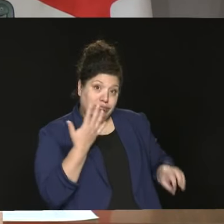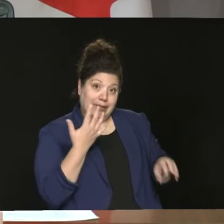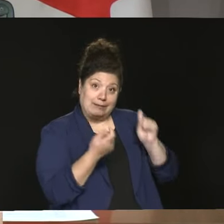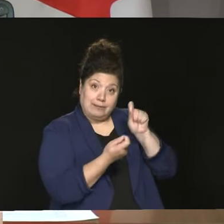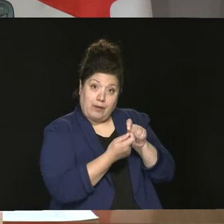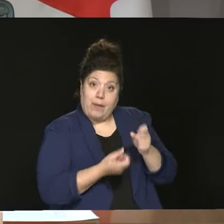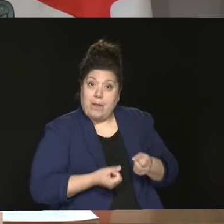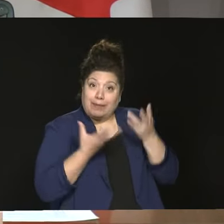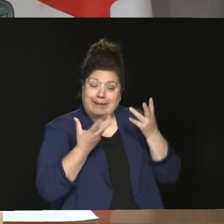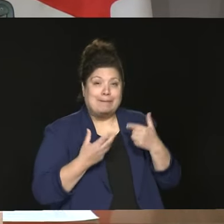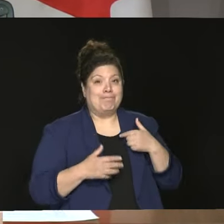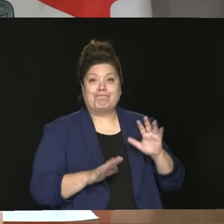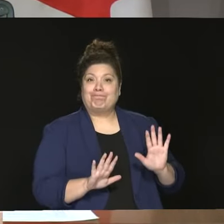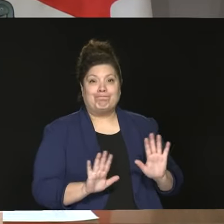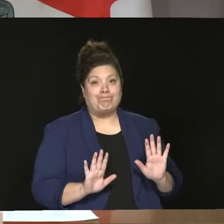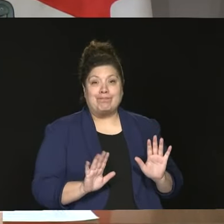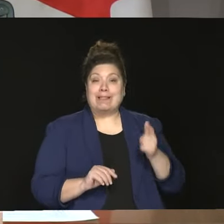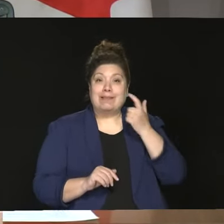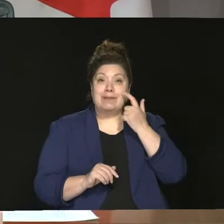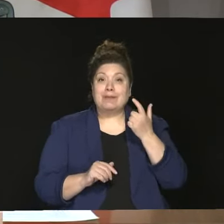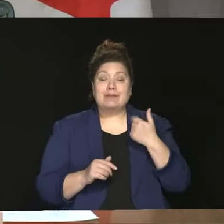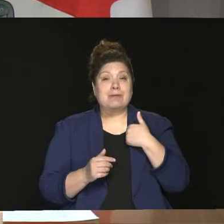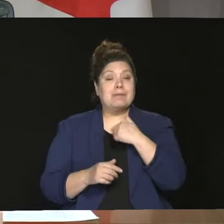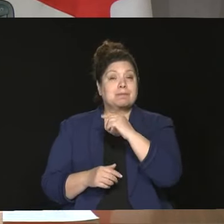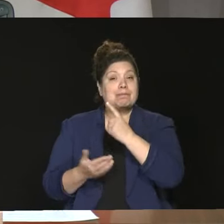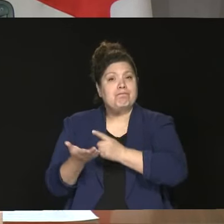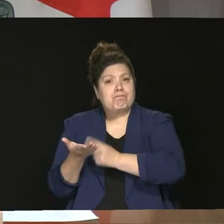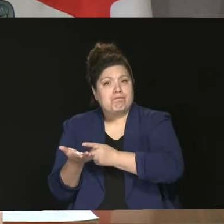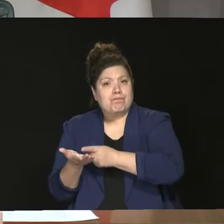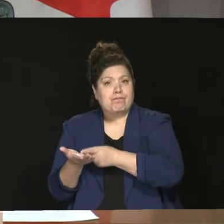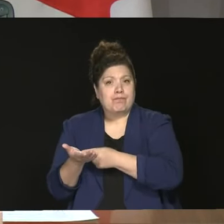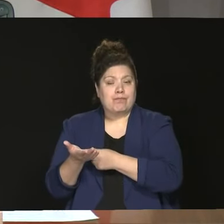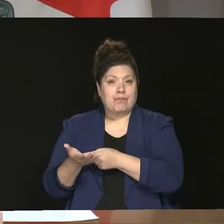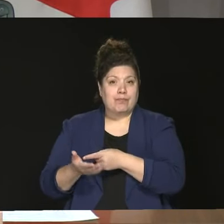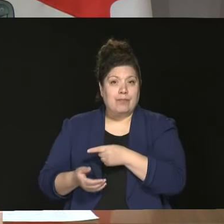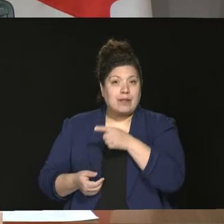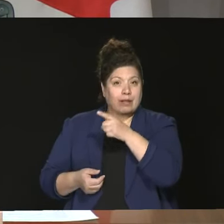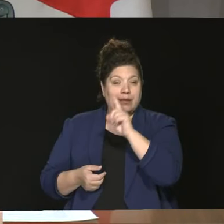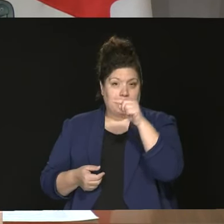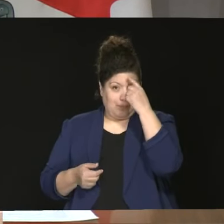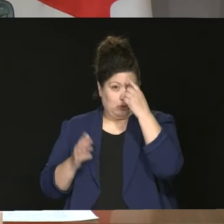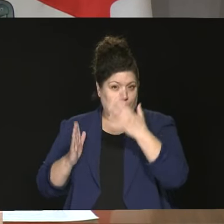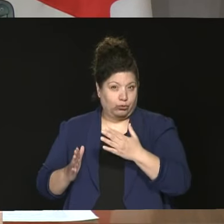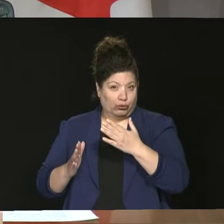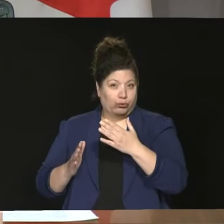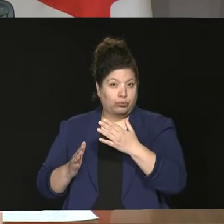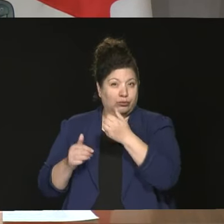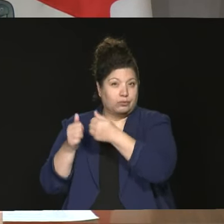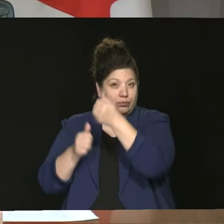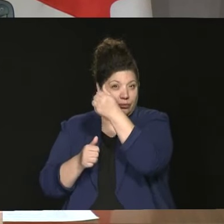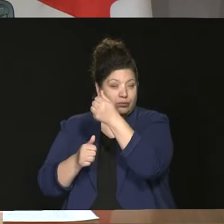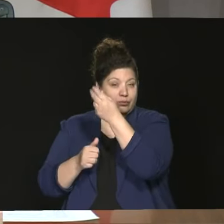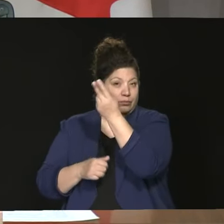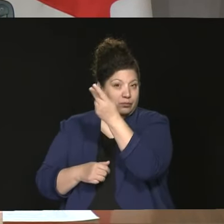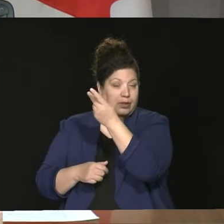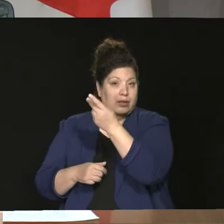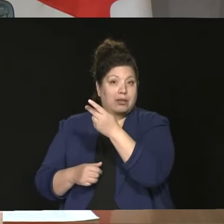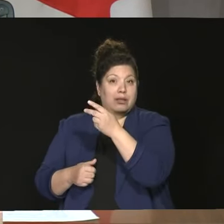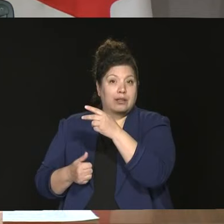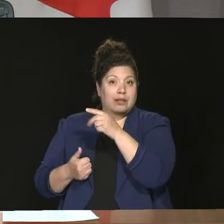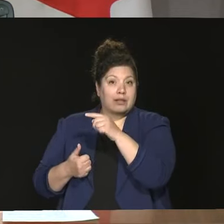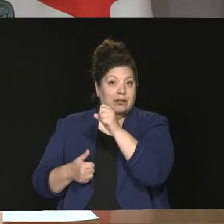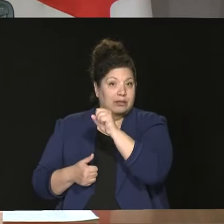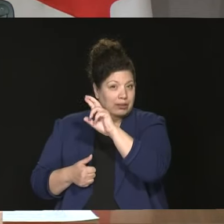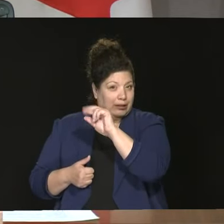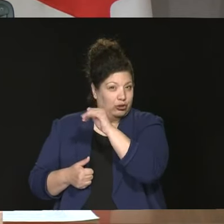this morning with Minister Harjat and Sajjan. Minister Sajjan and Minister Blair are very committed